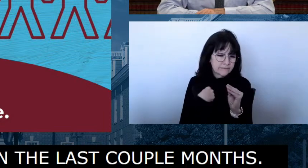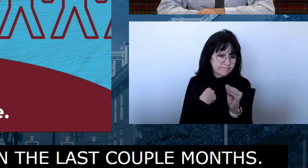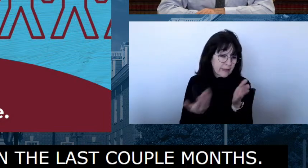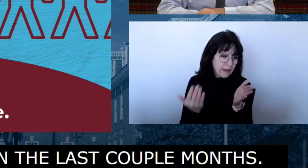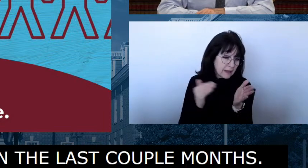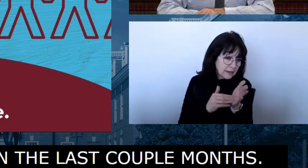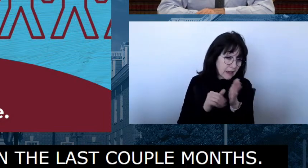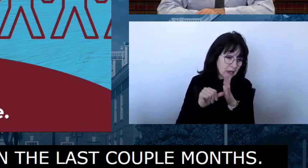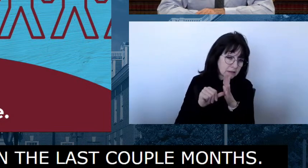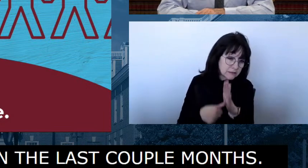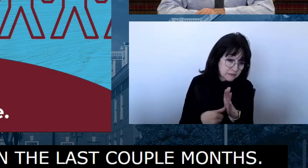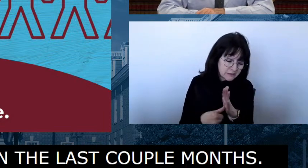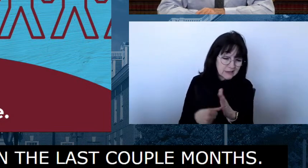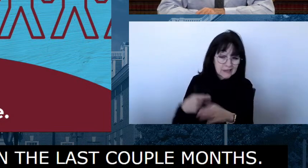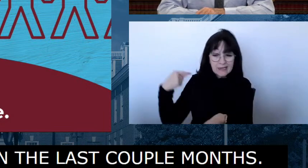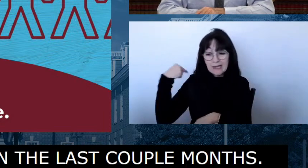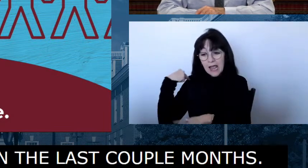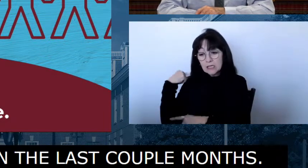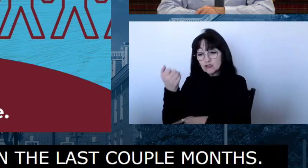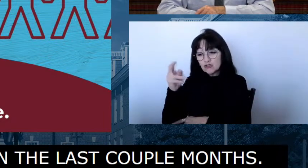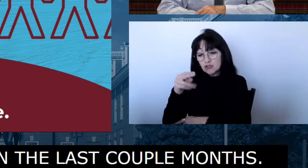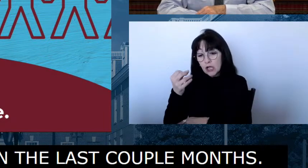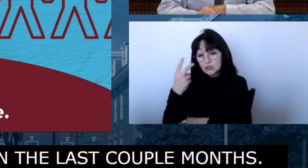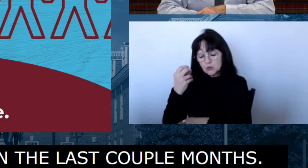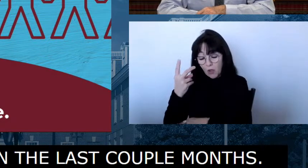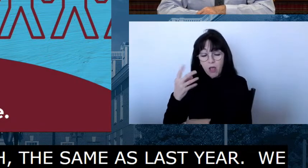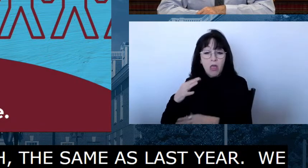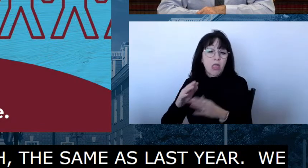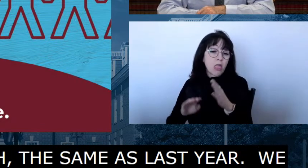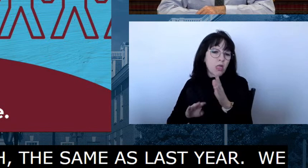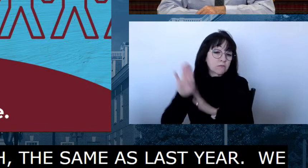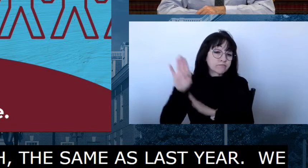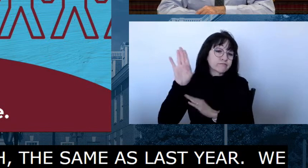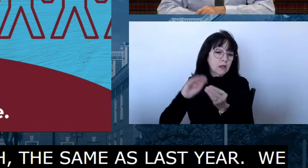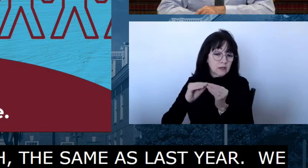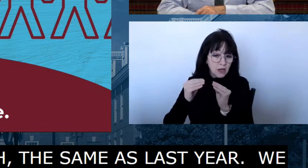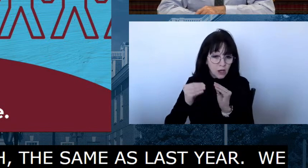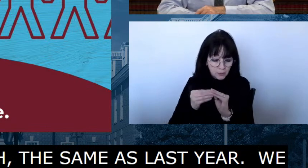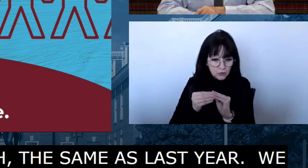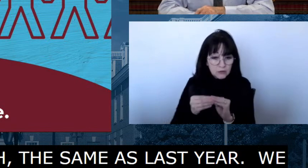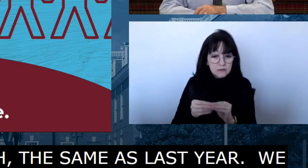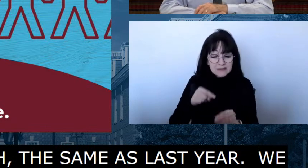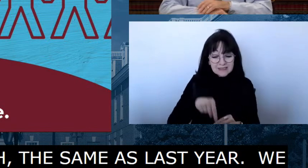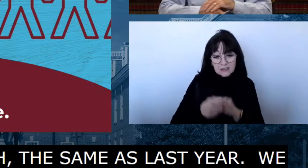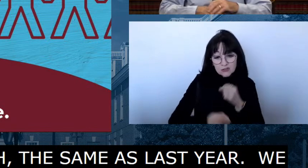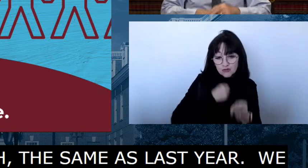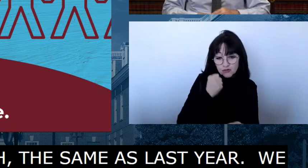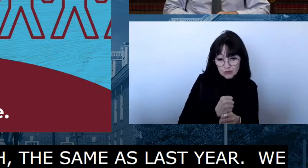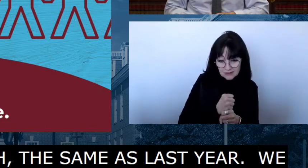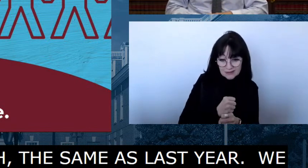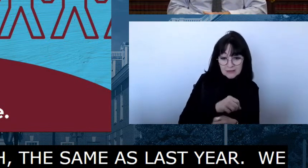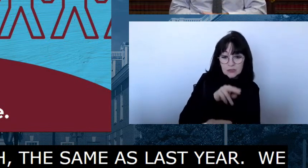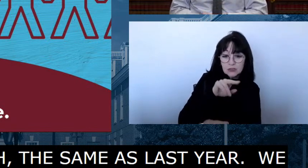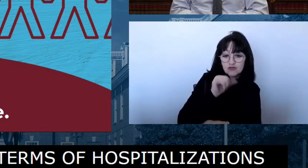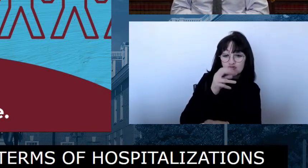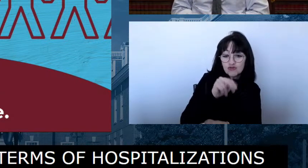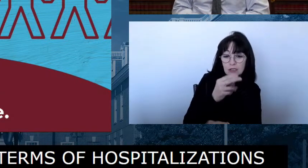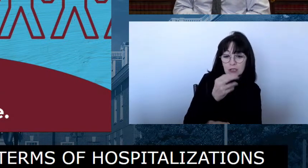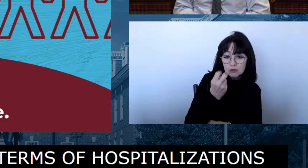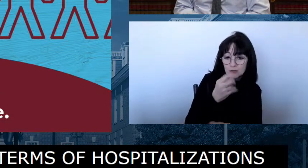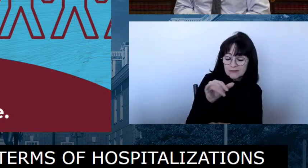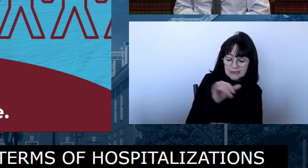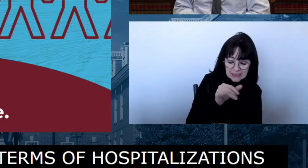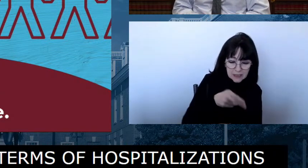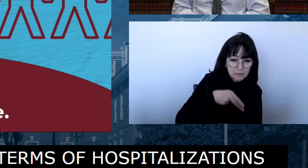level in terms of the number of hospitalizations than we were on this date last year. And as I like to